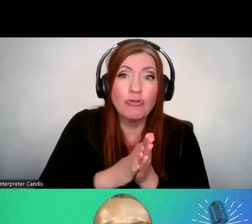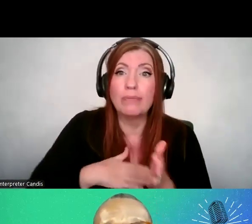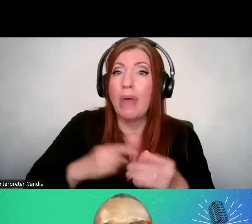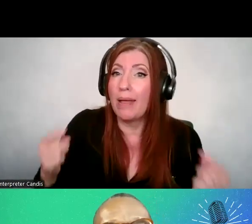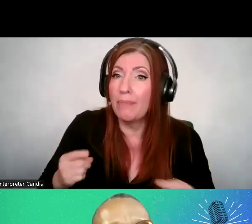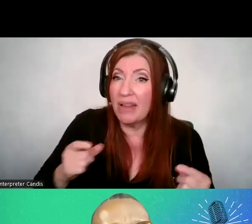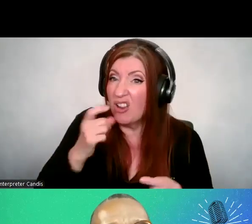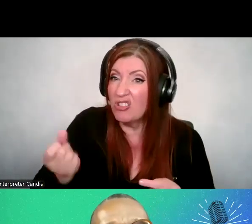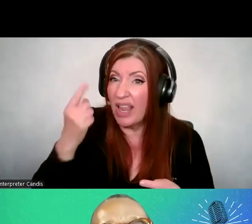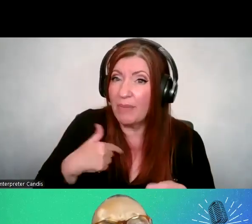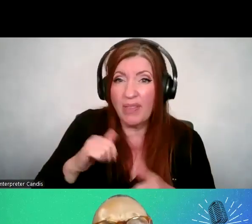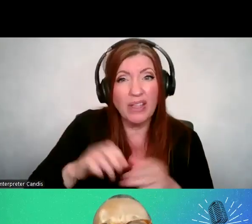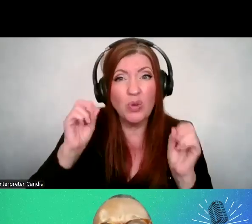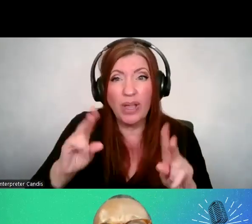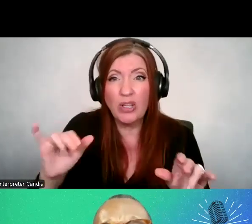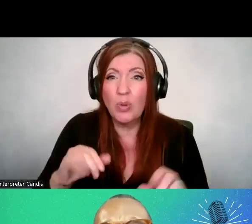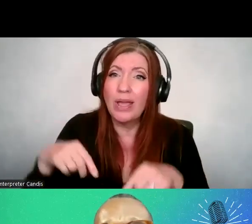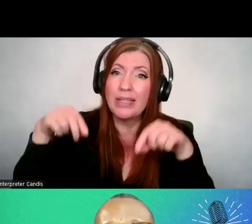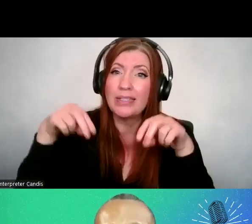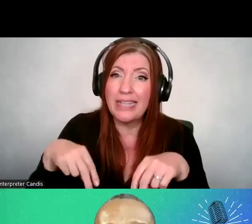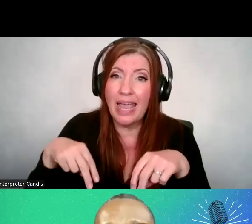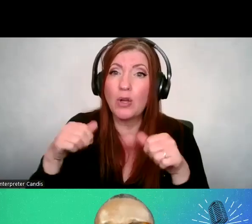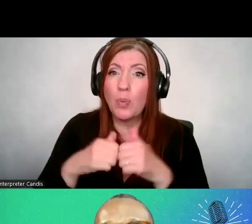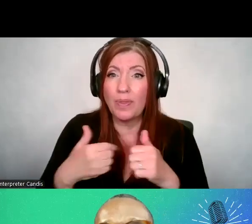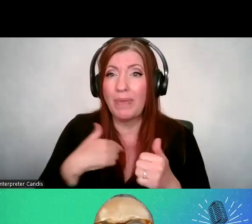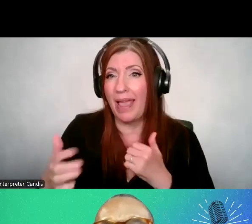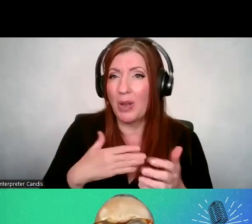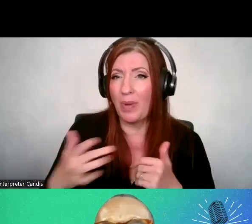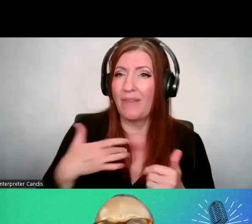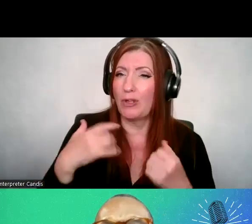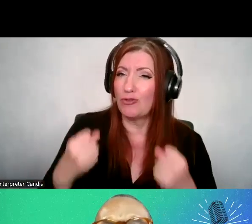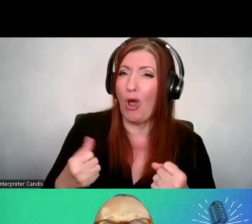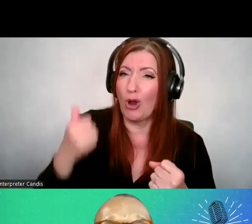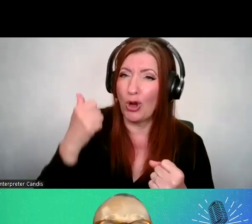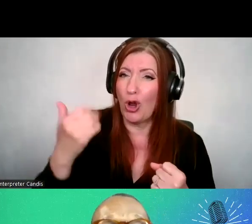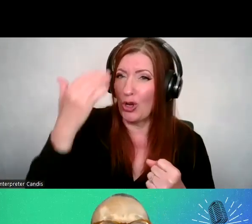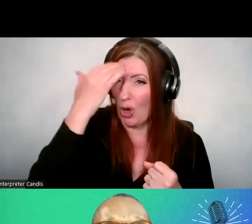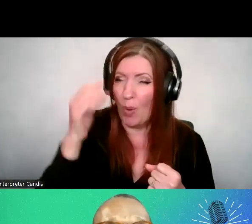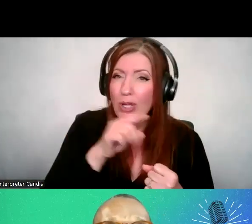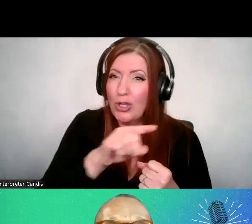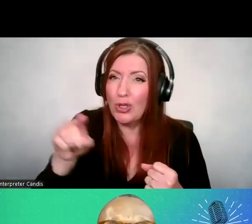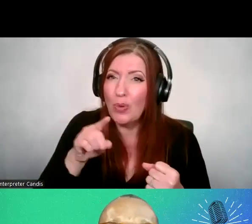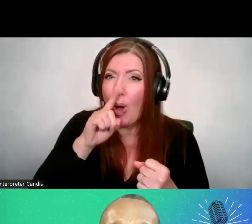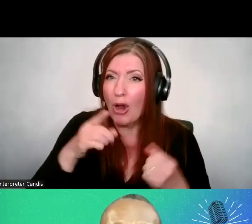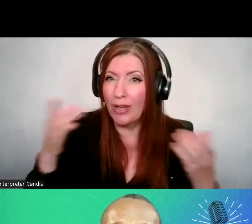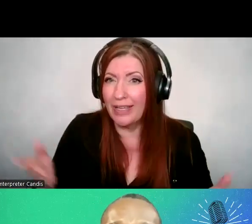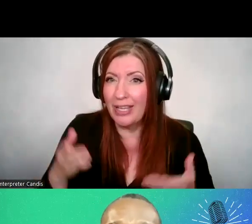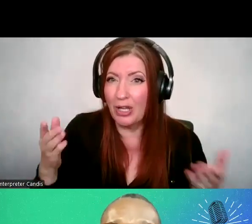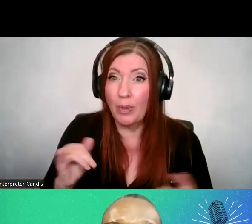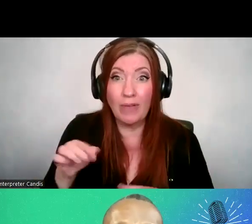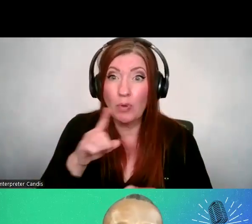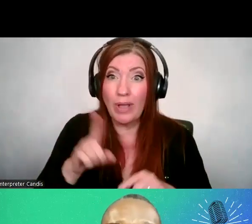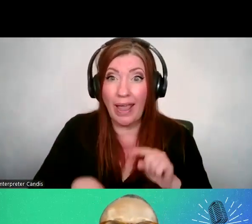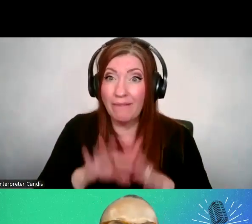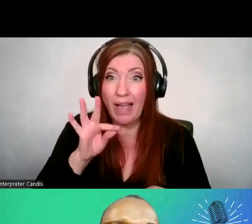too. Just stand with me anyway. I feel stronger just knowing that you're here. If you can't find the